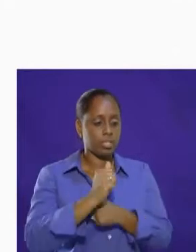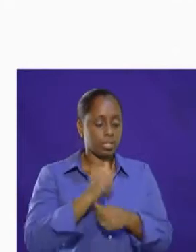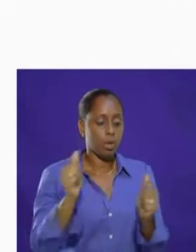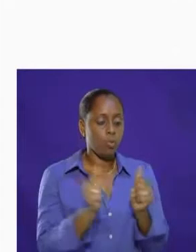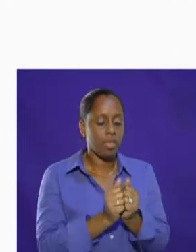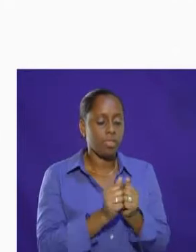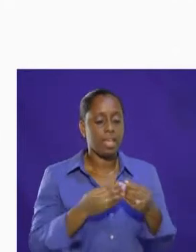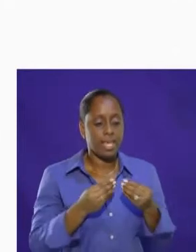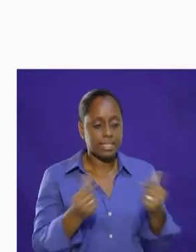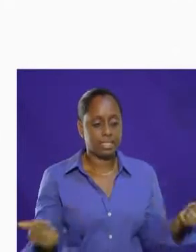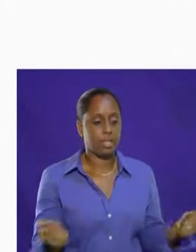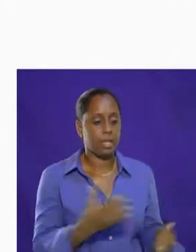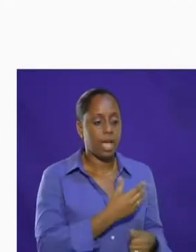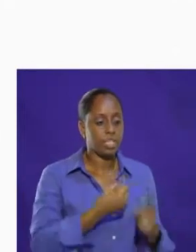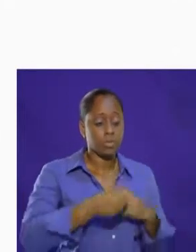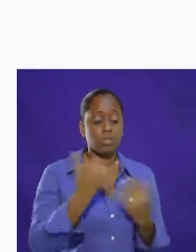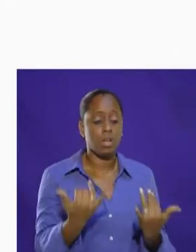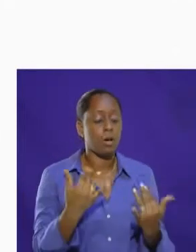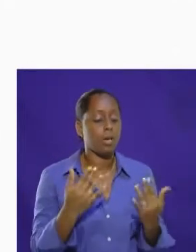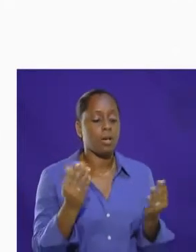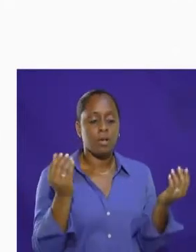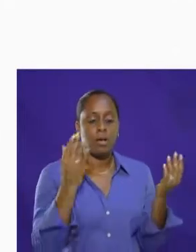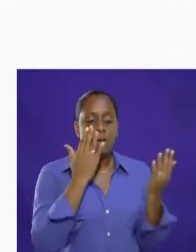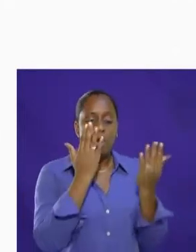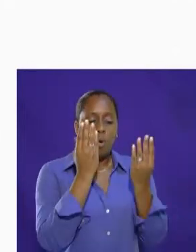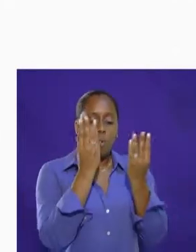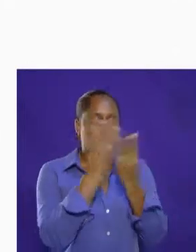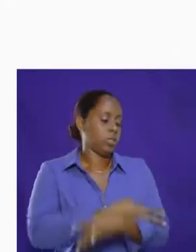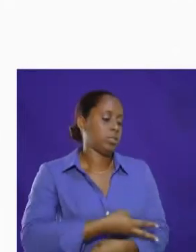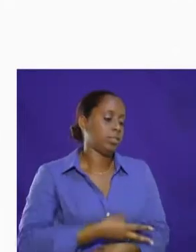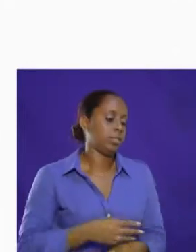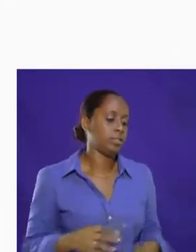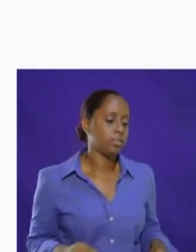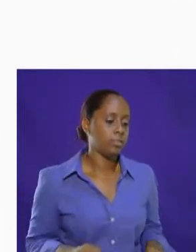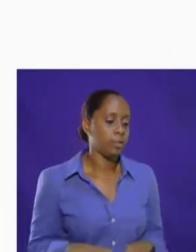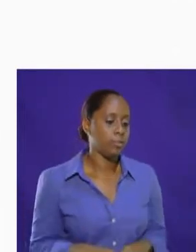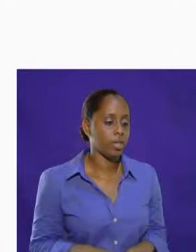the situation is deteriorating.